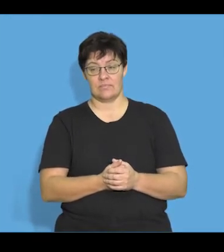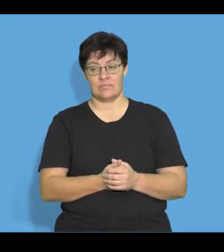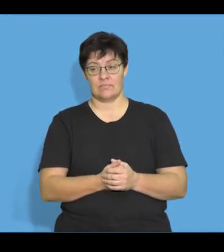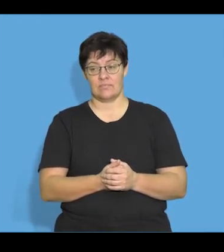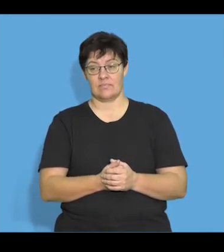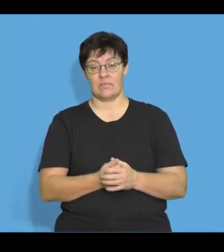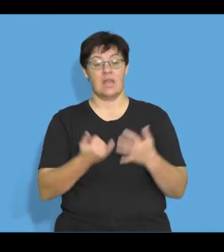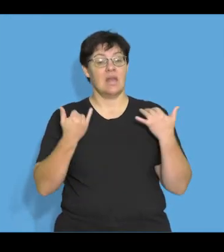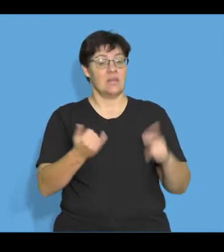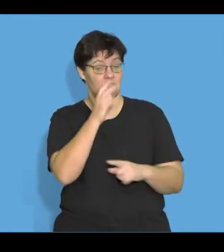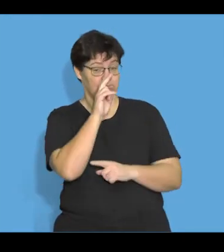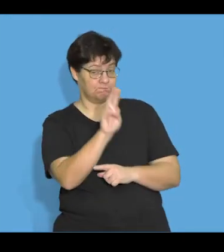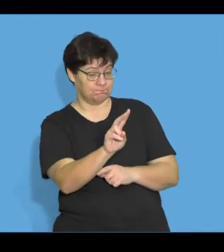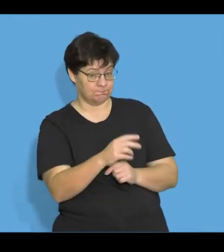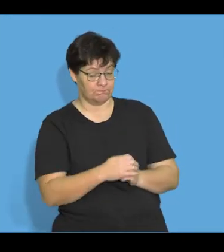Now watch.